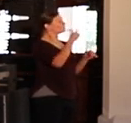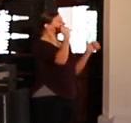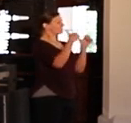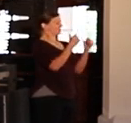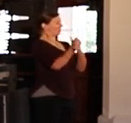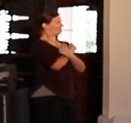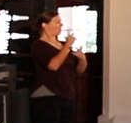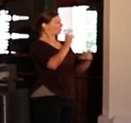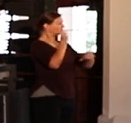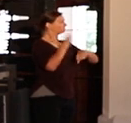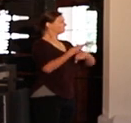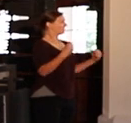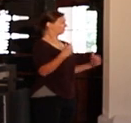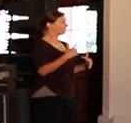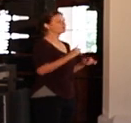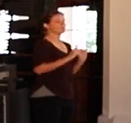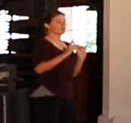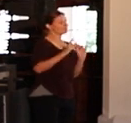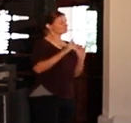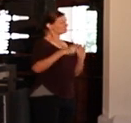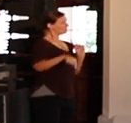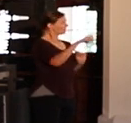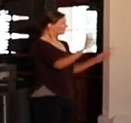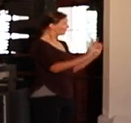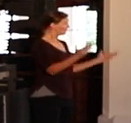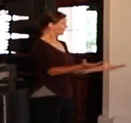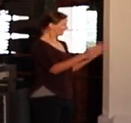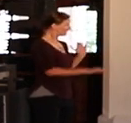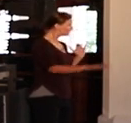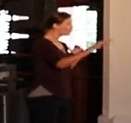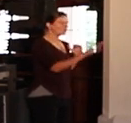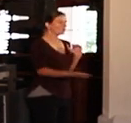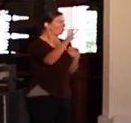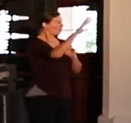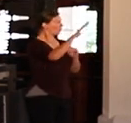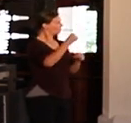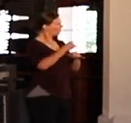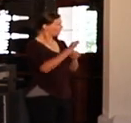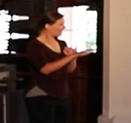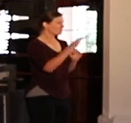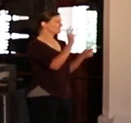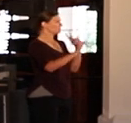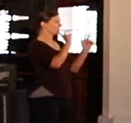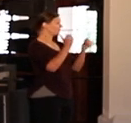fear. That the love of those in this room and across this campus and those far